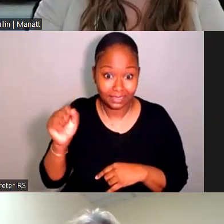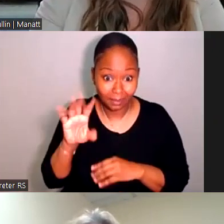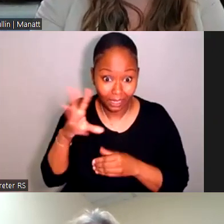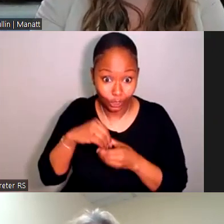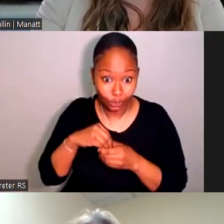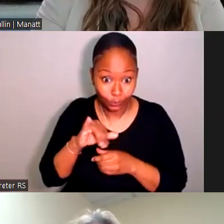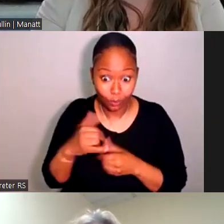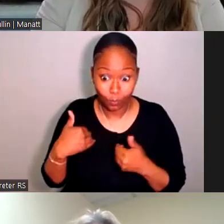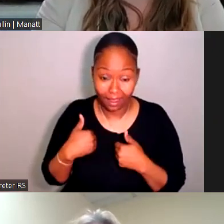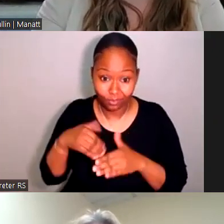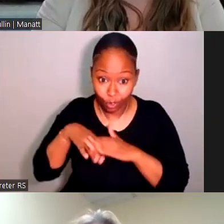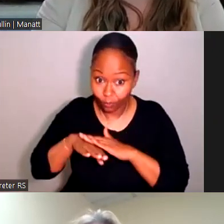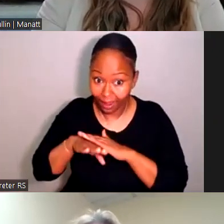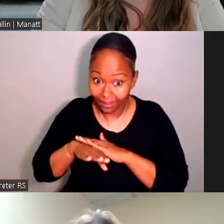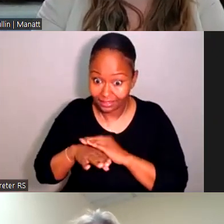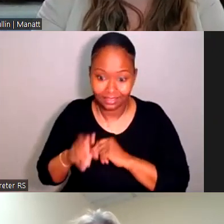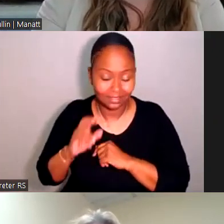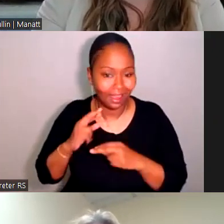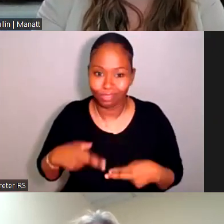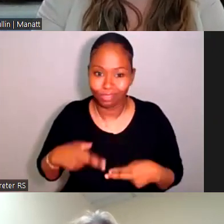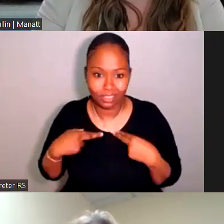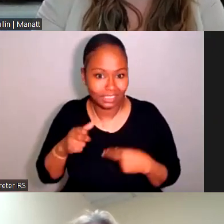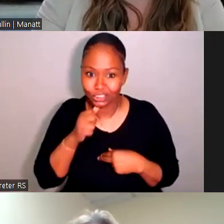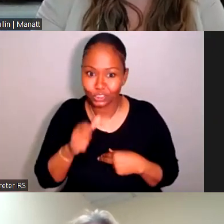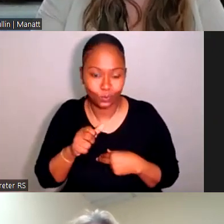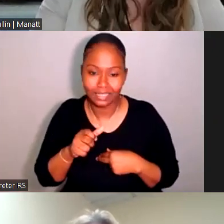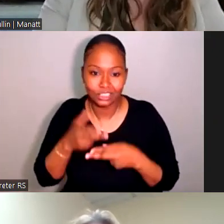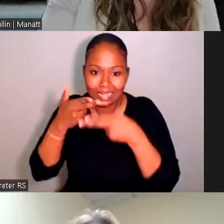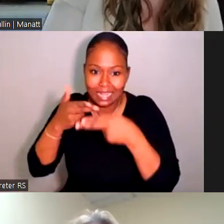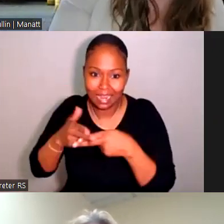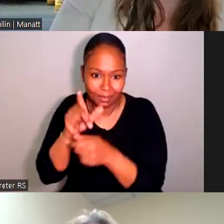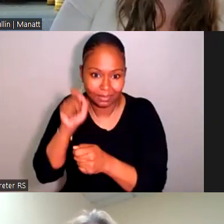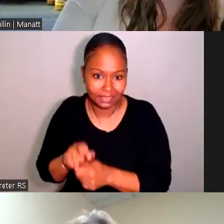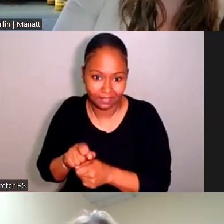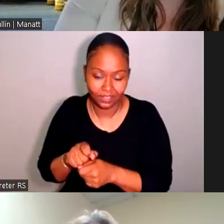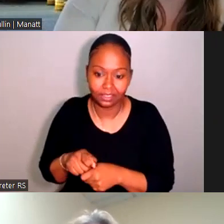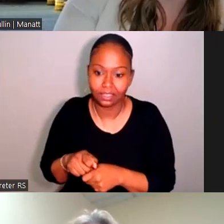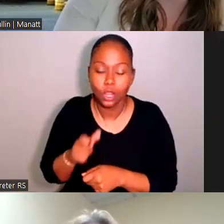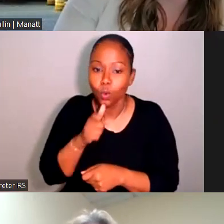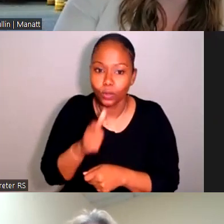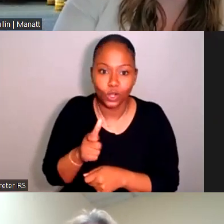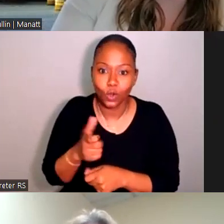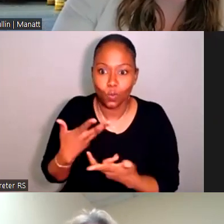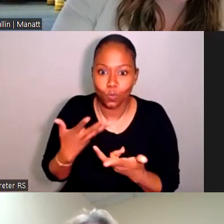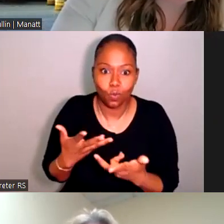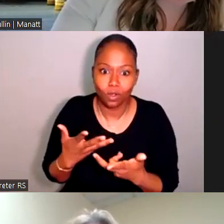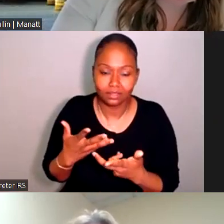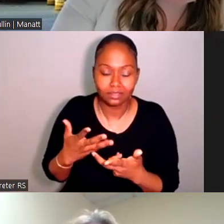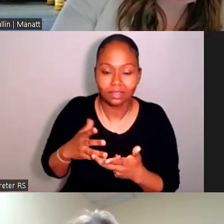to facilities, and the residents don't need to designate us. And we wouldn't want to be in the way of a family or other visitor for